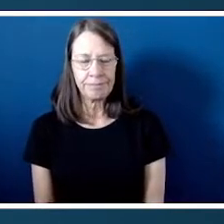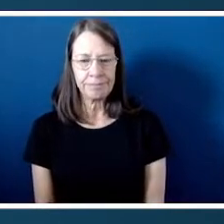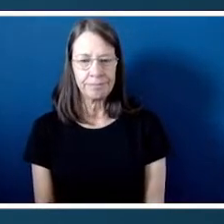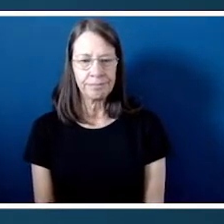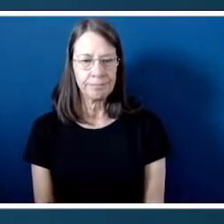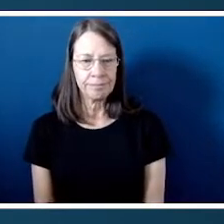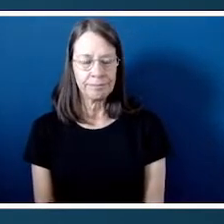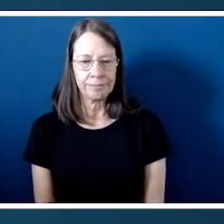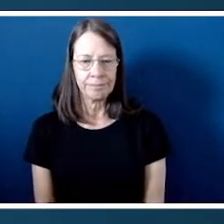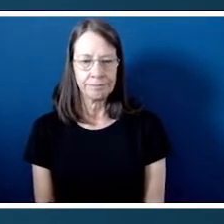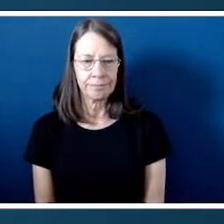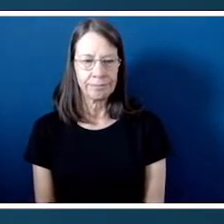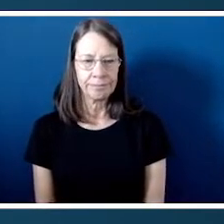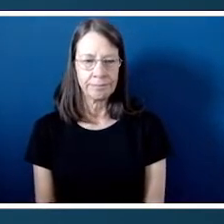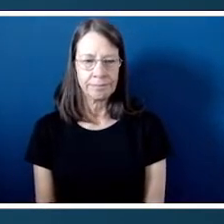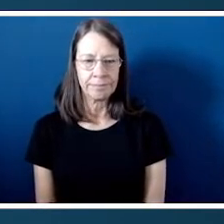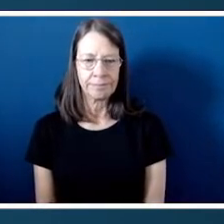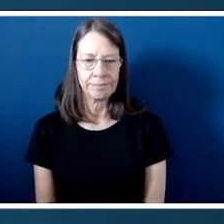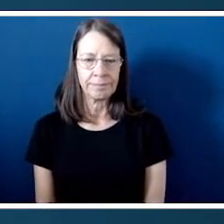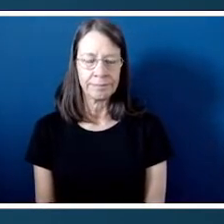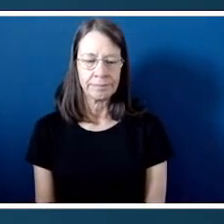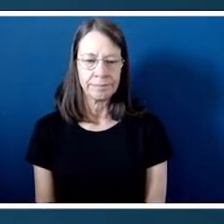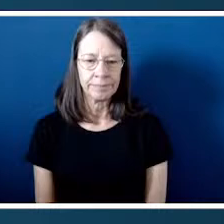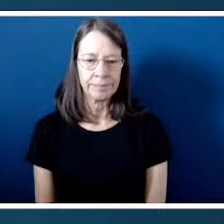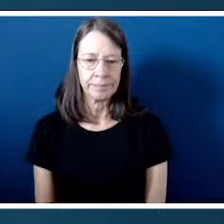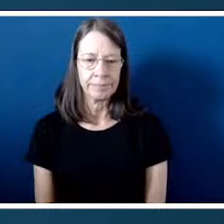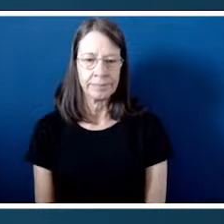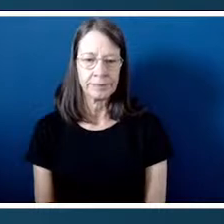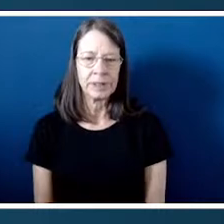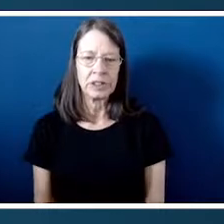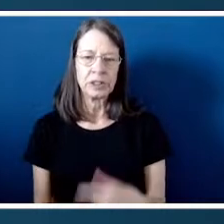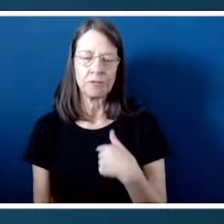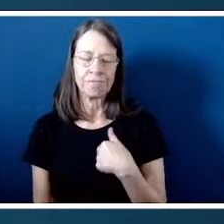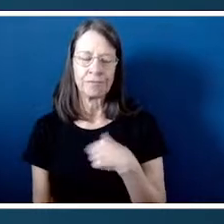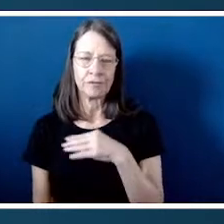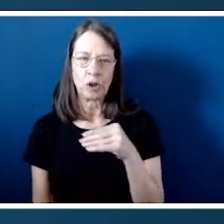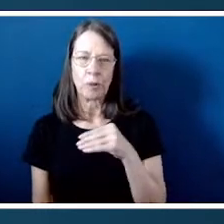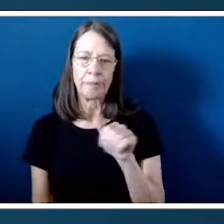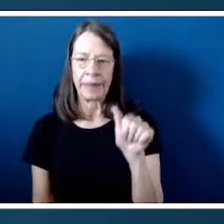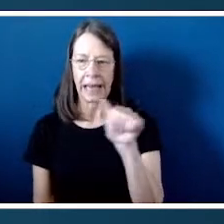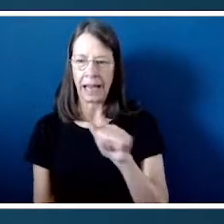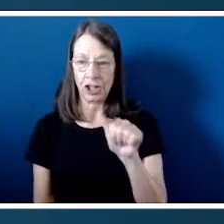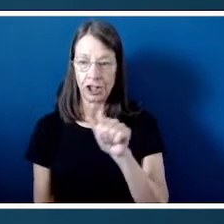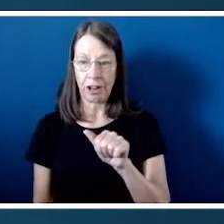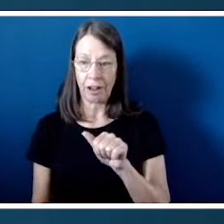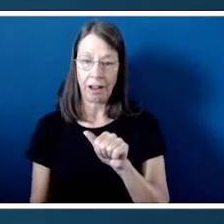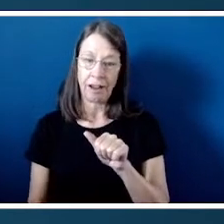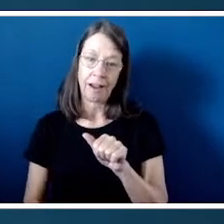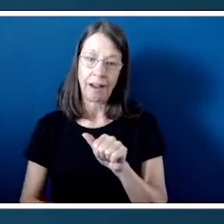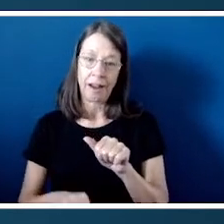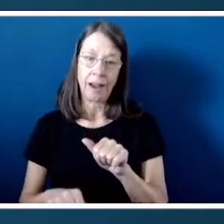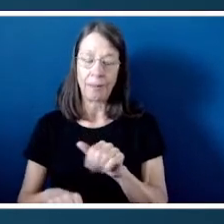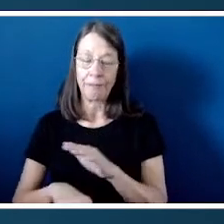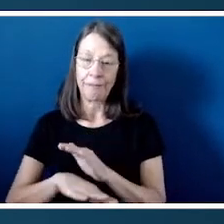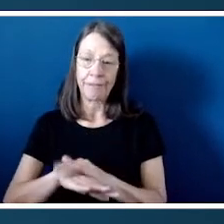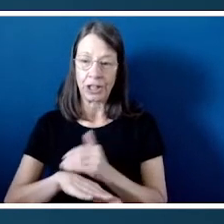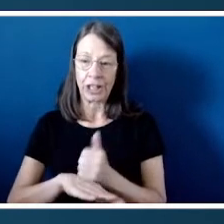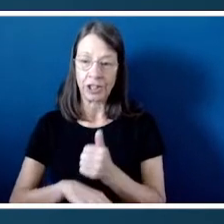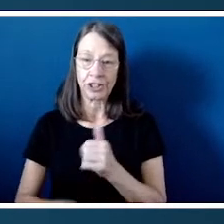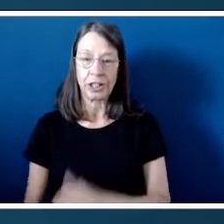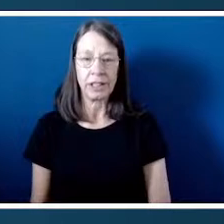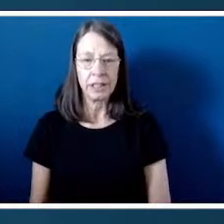Thank you very much. My name is Anthea Mulakala. I'm from the Asia Foundation. So your address today was very much directed at